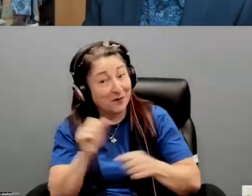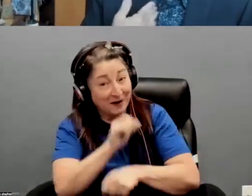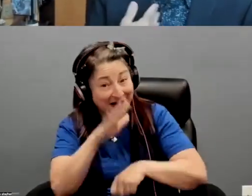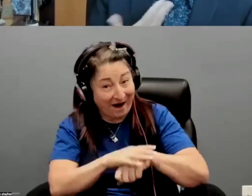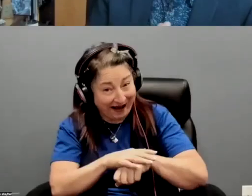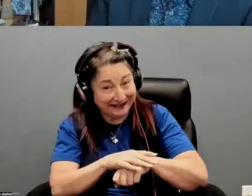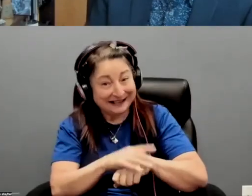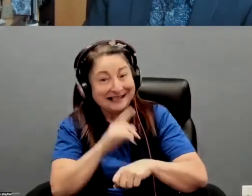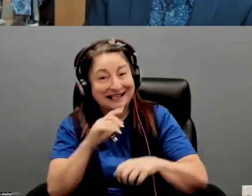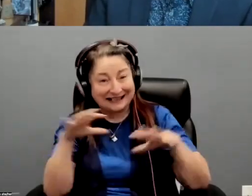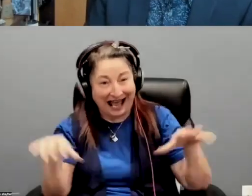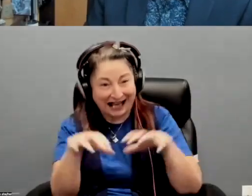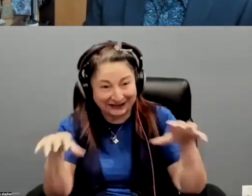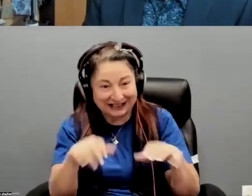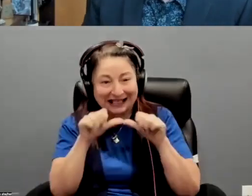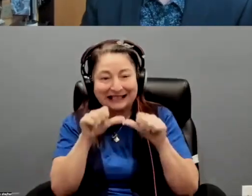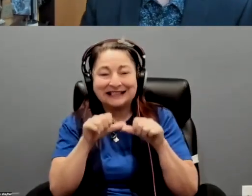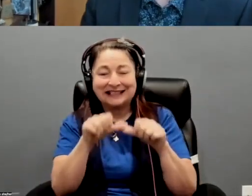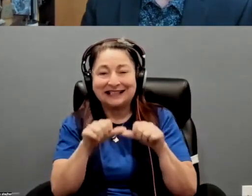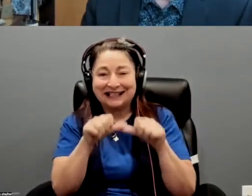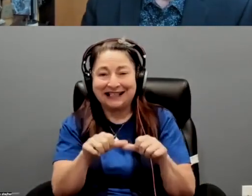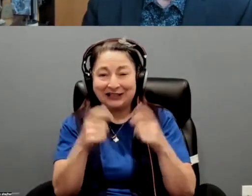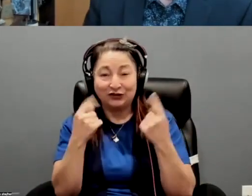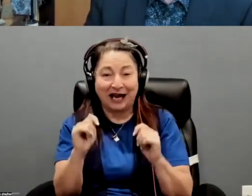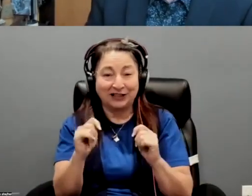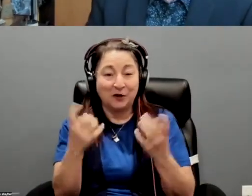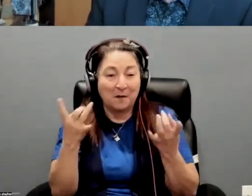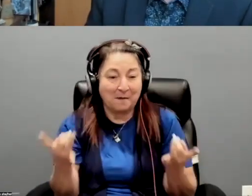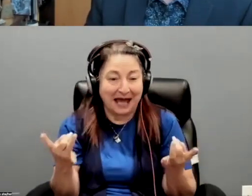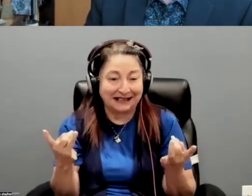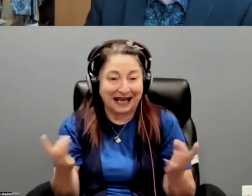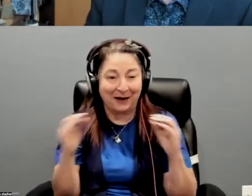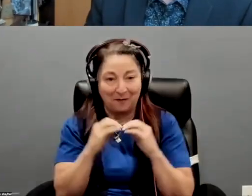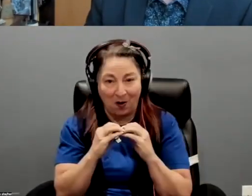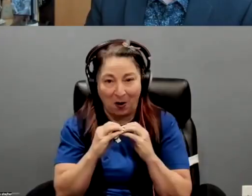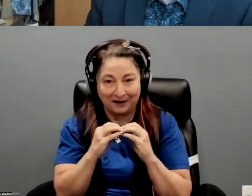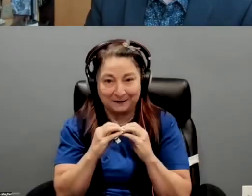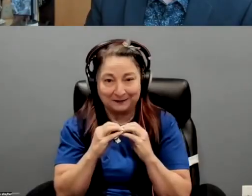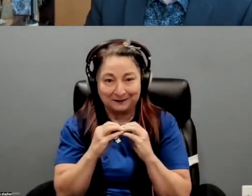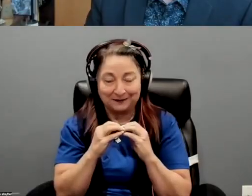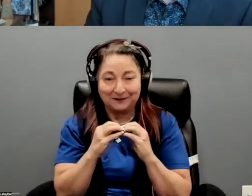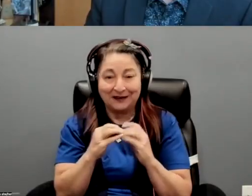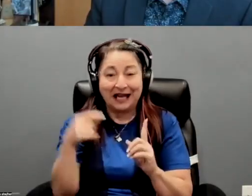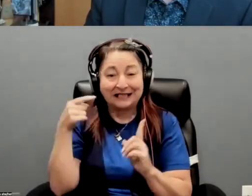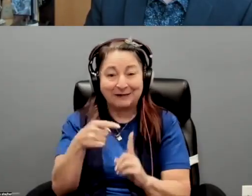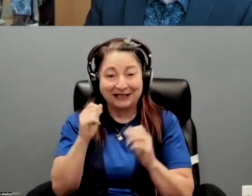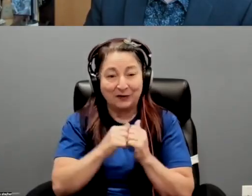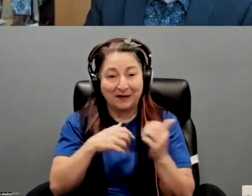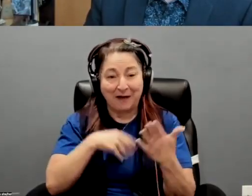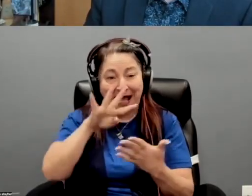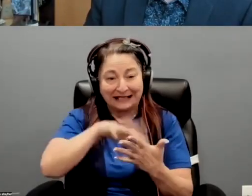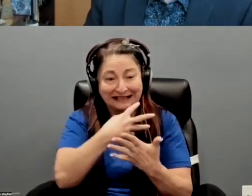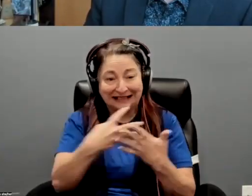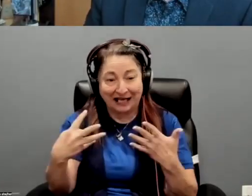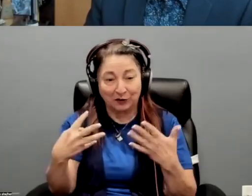is actively and consistently trying to meditate more, because especially with my schedule being a